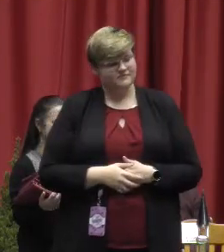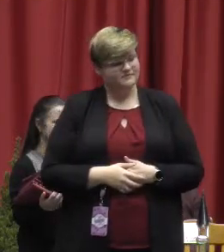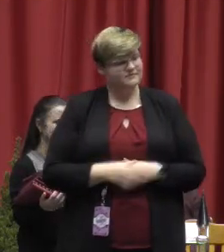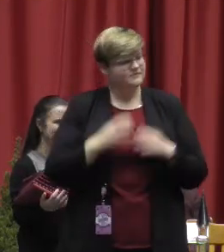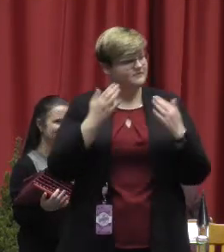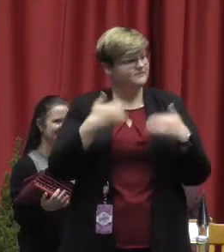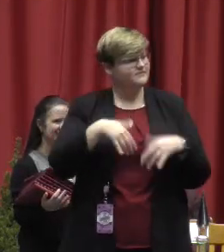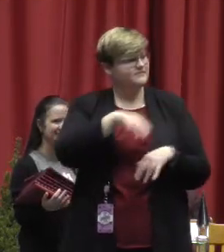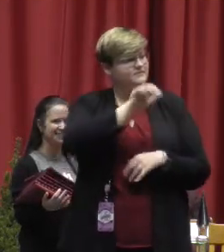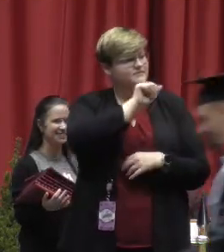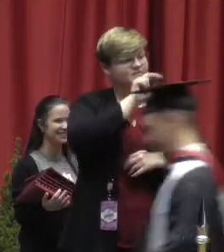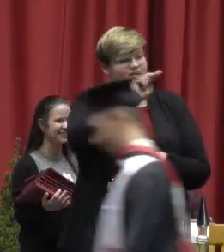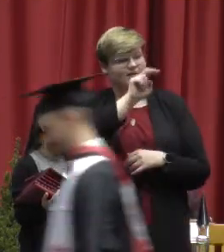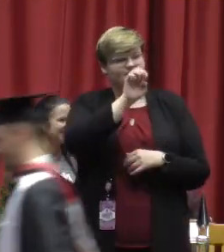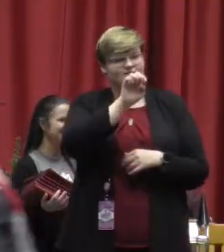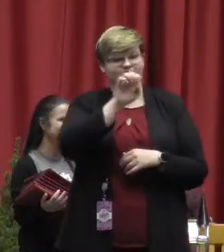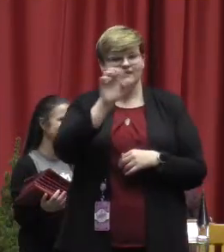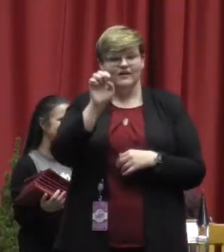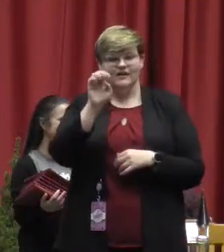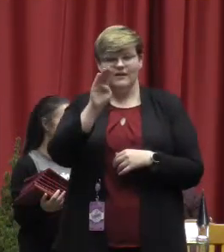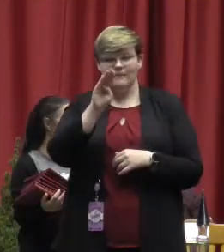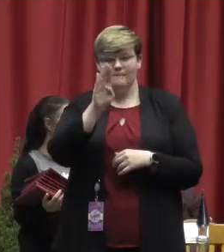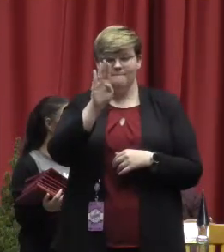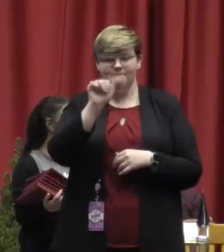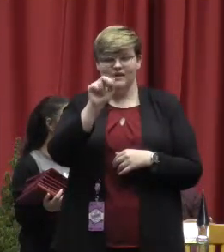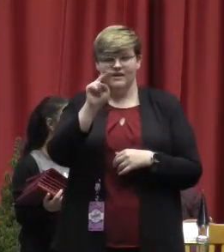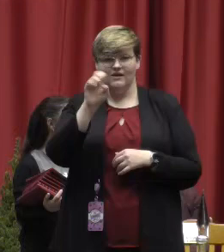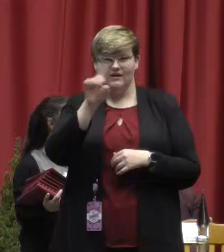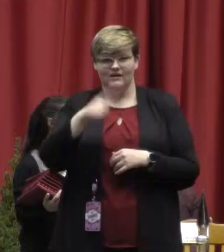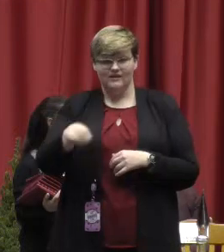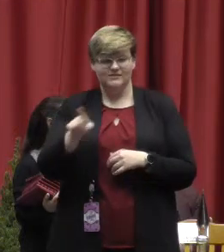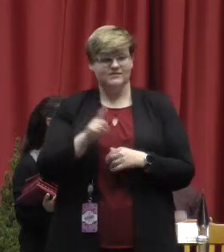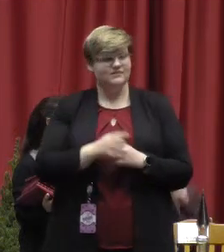Anna Evanitz. Anna!